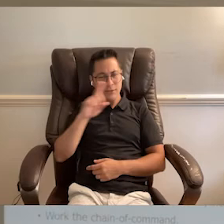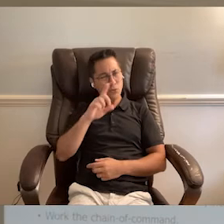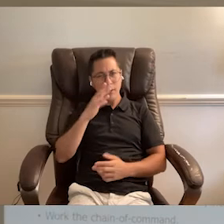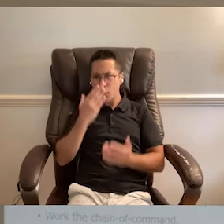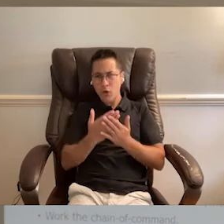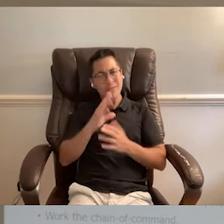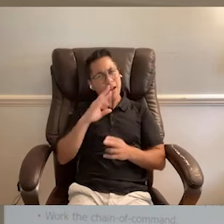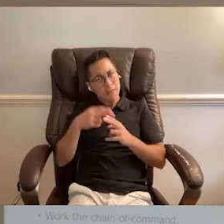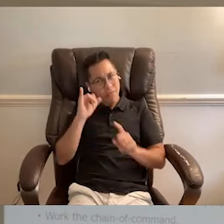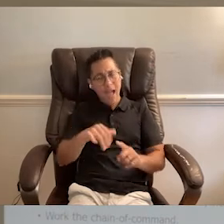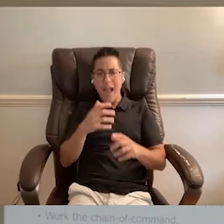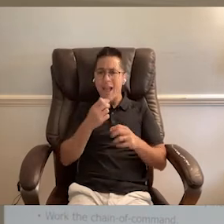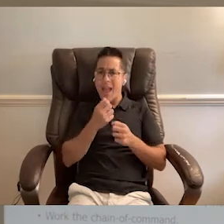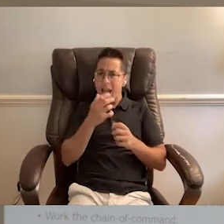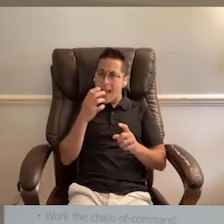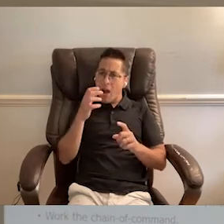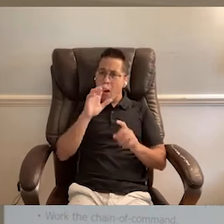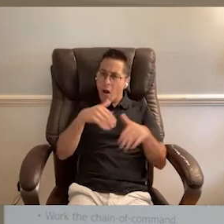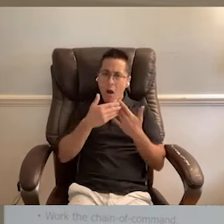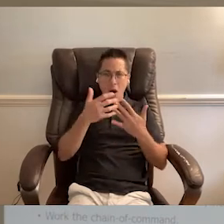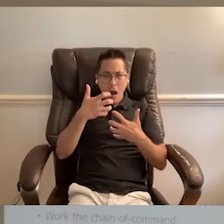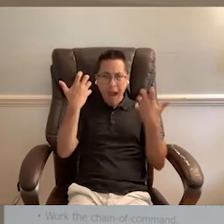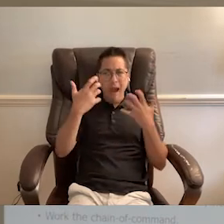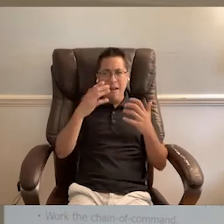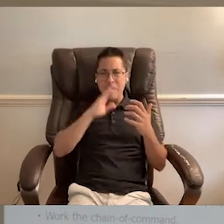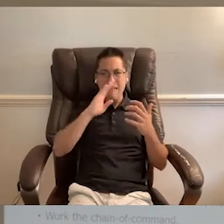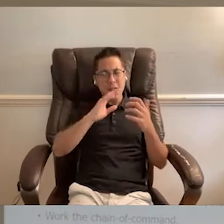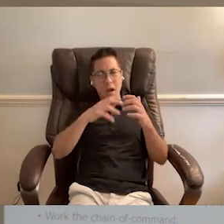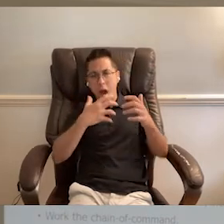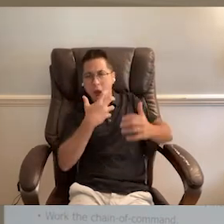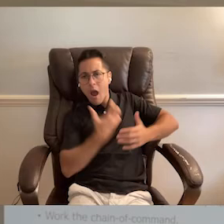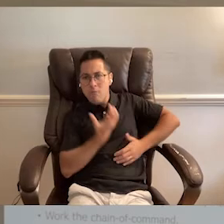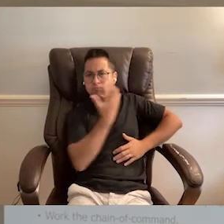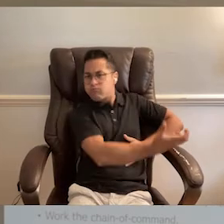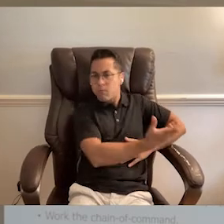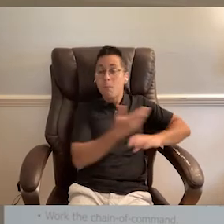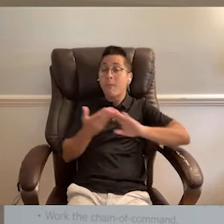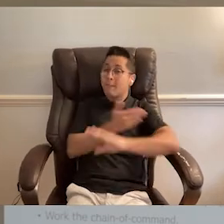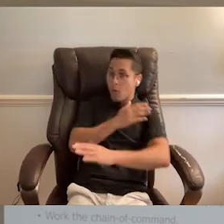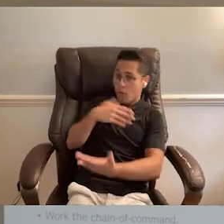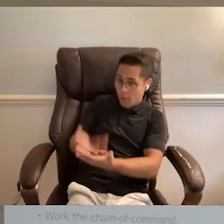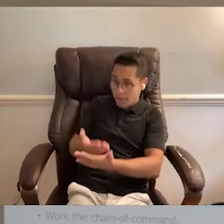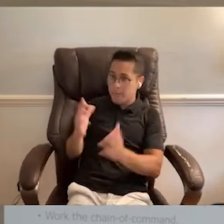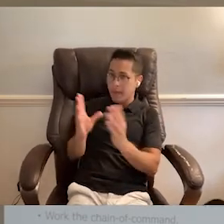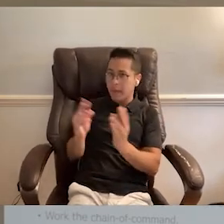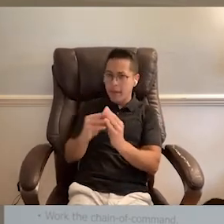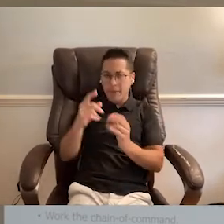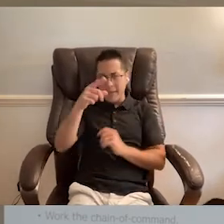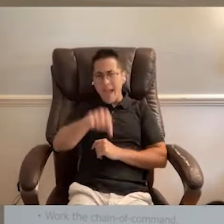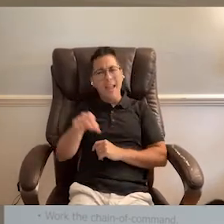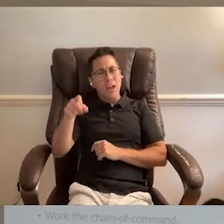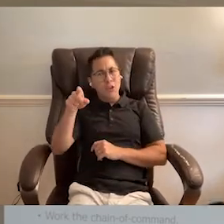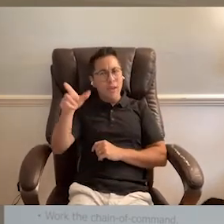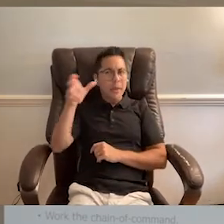and your frustration out before you go to the meeting so that not only can you hear them, but they can hear you.